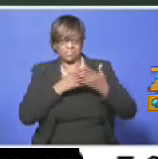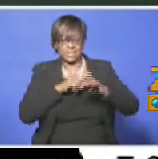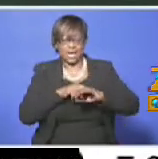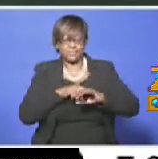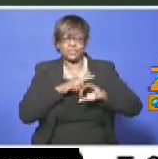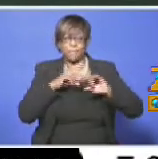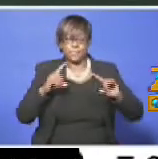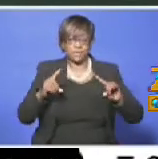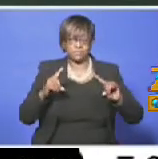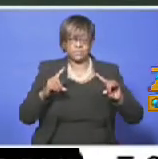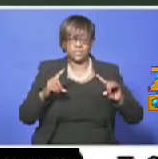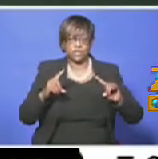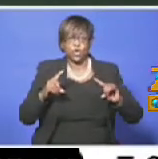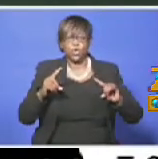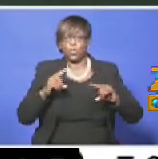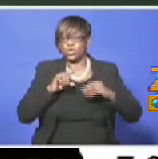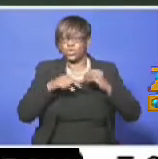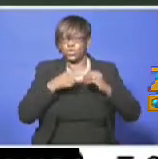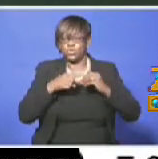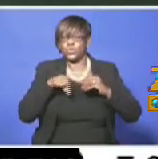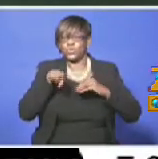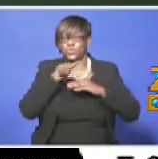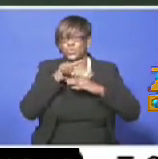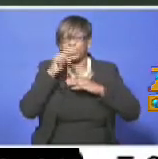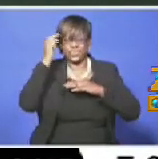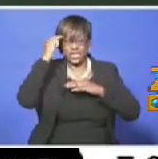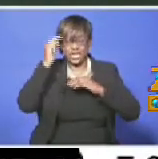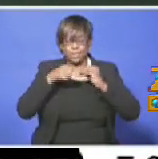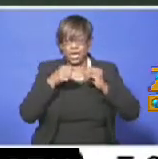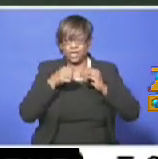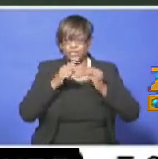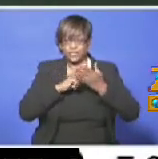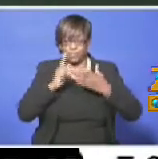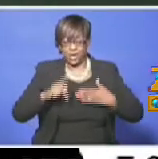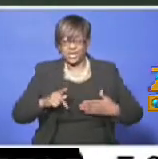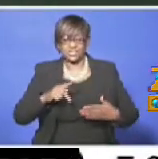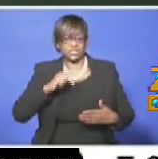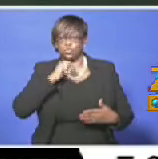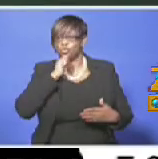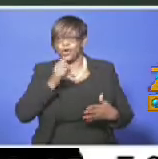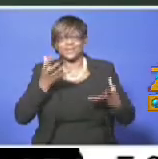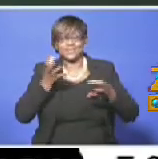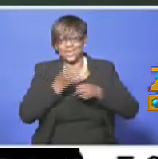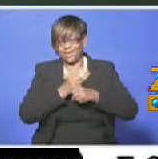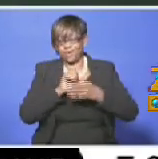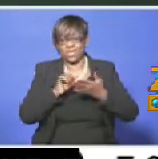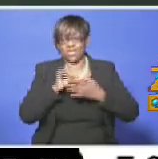but ideally, when we talk about the price point, it does not include all of those amenities.